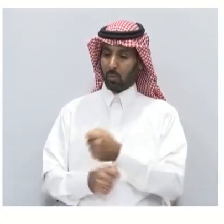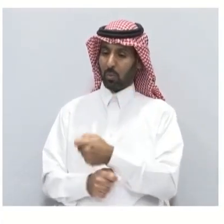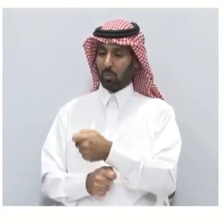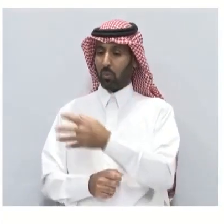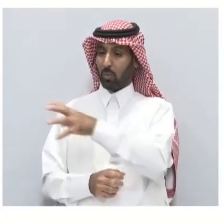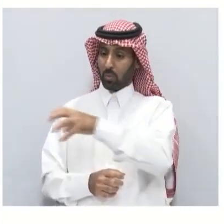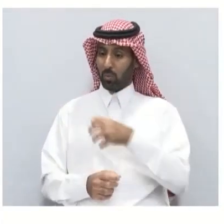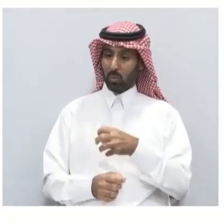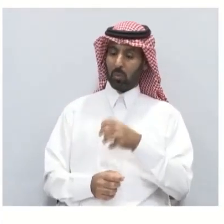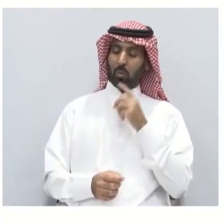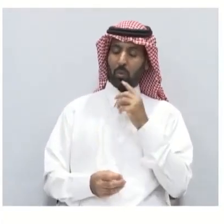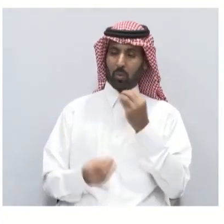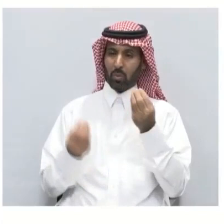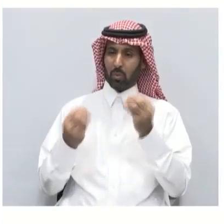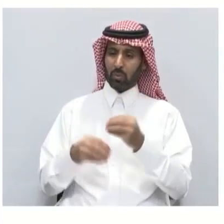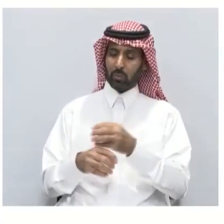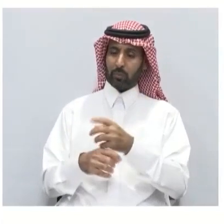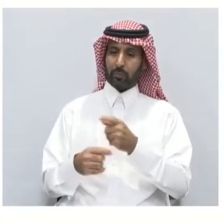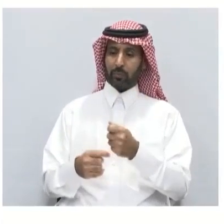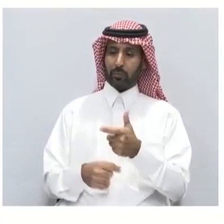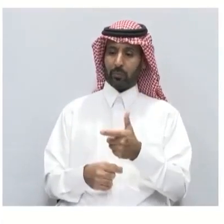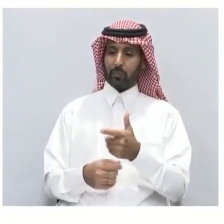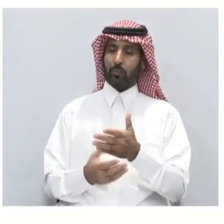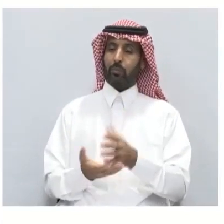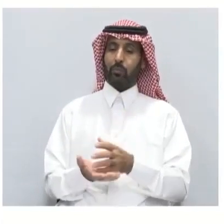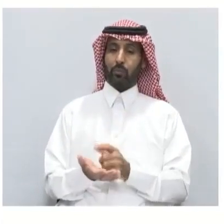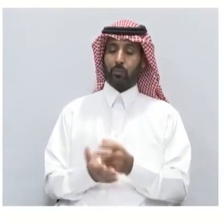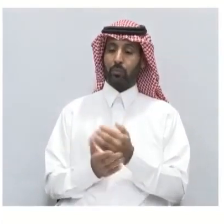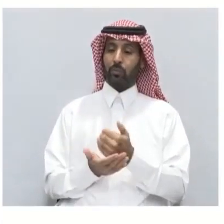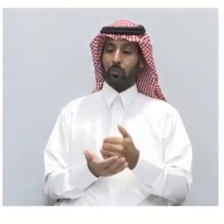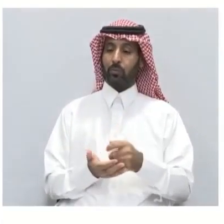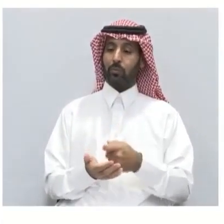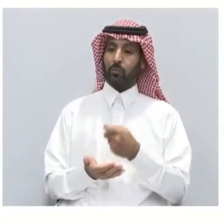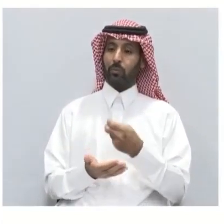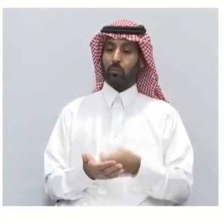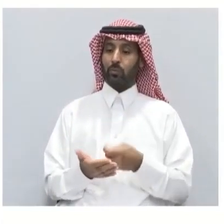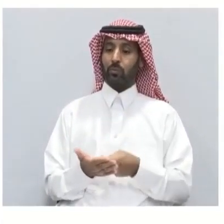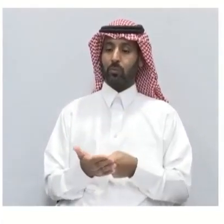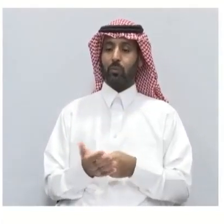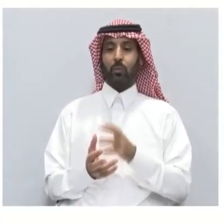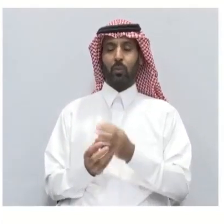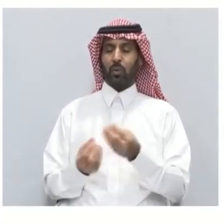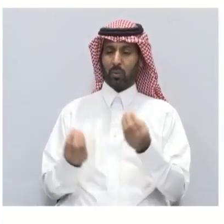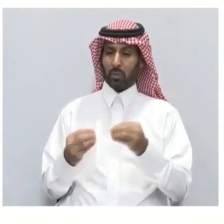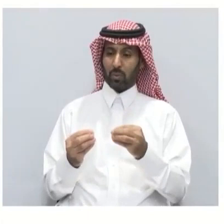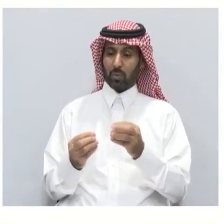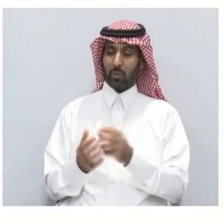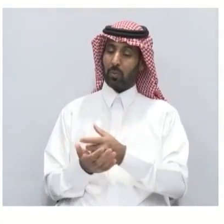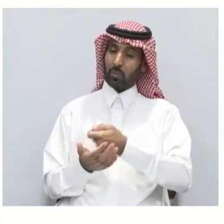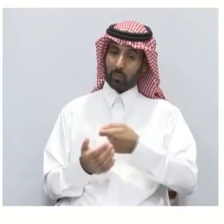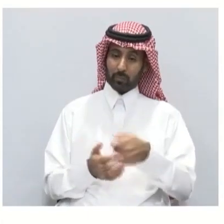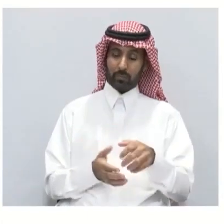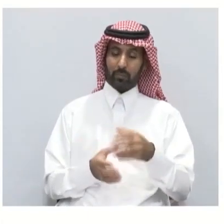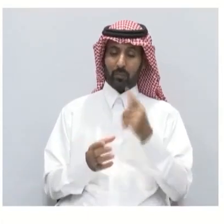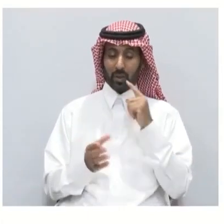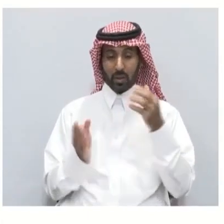plans. They stole, they hijacked a security van. So this is not an easy task, but they had a